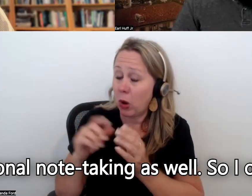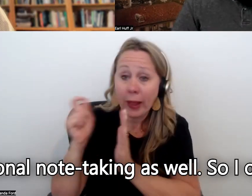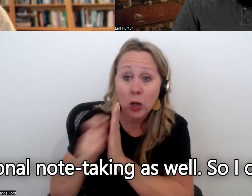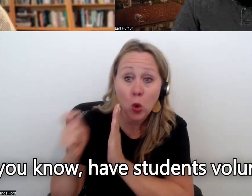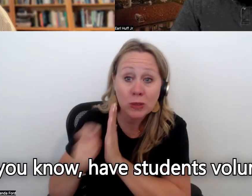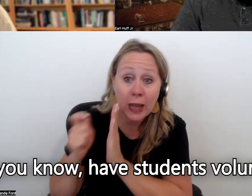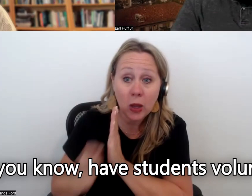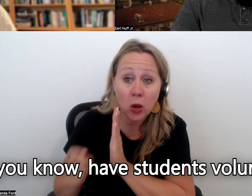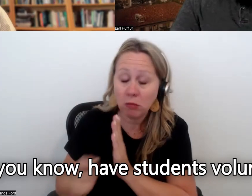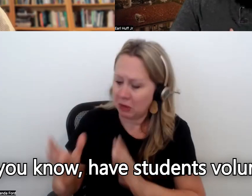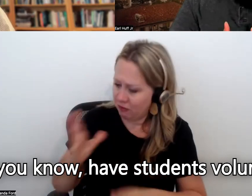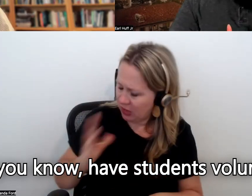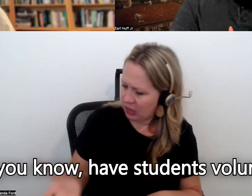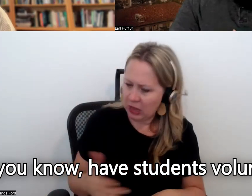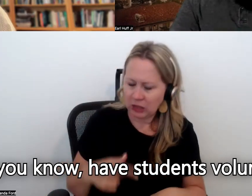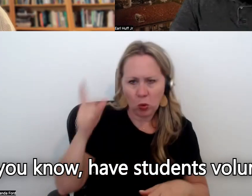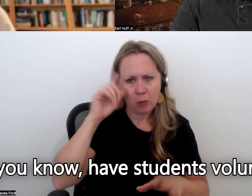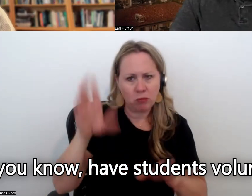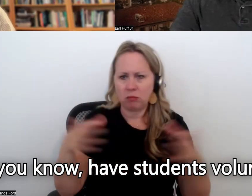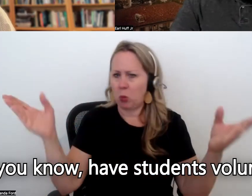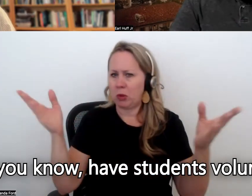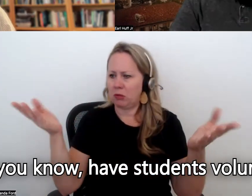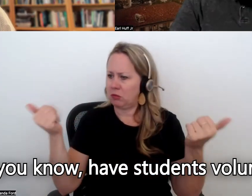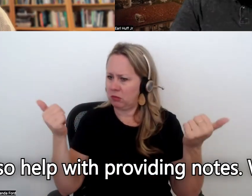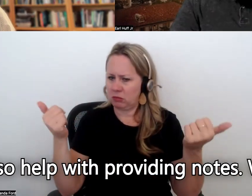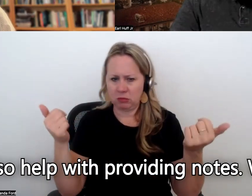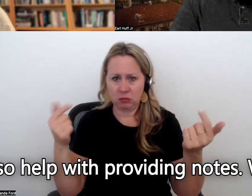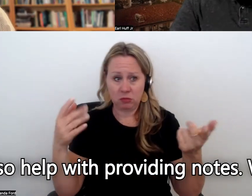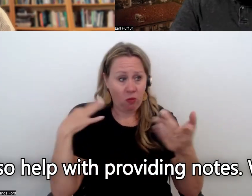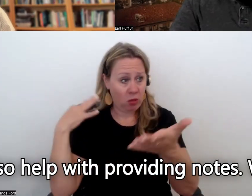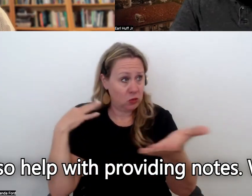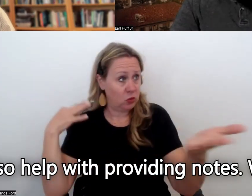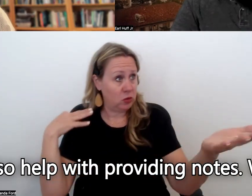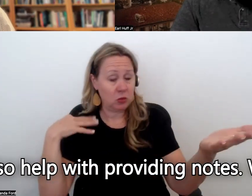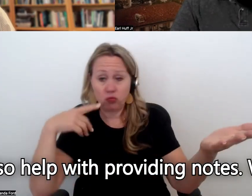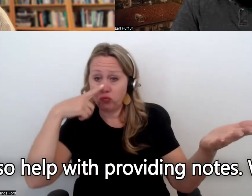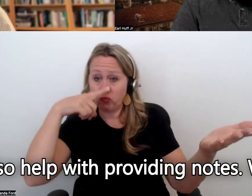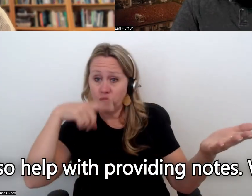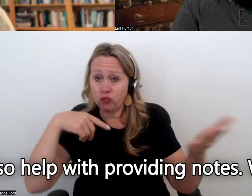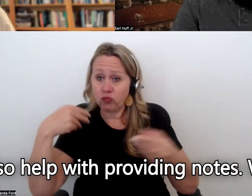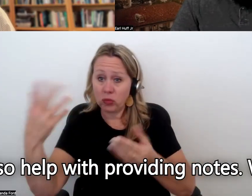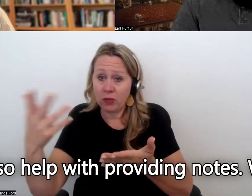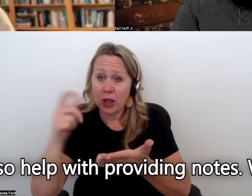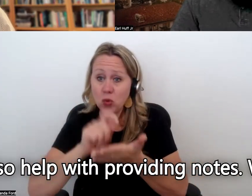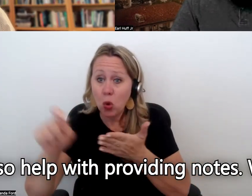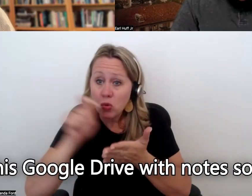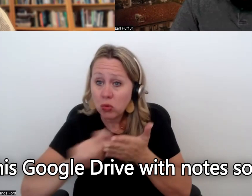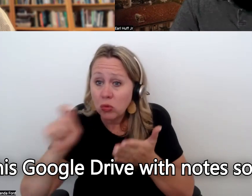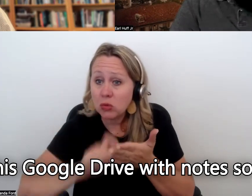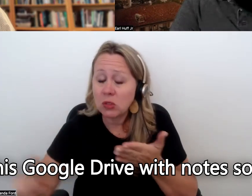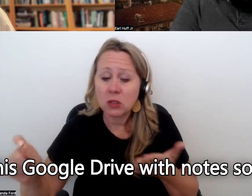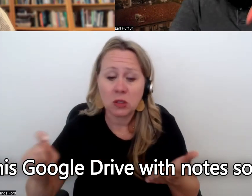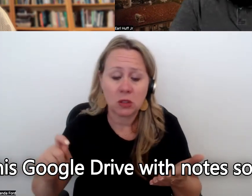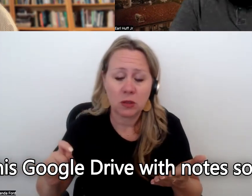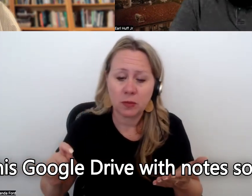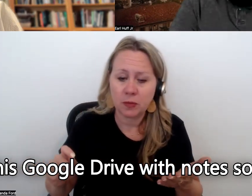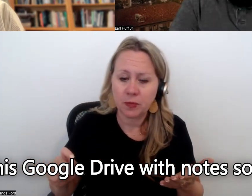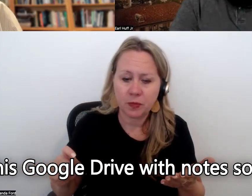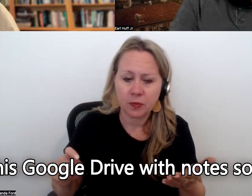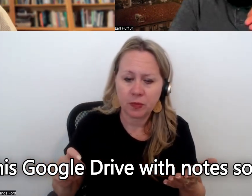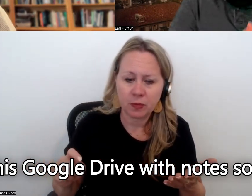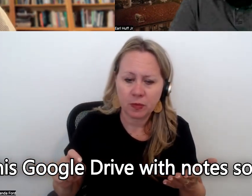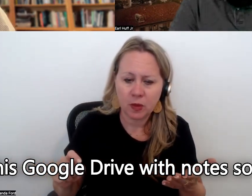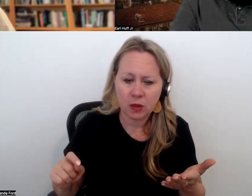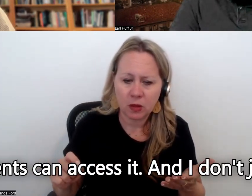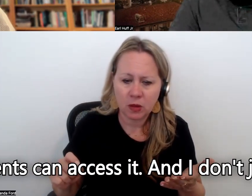well. So I open up to, have students volunteer to also help with providing notes. We have this Google Drive